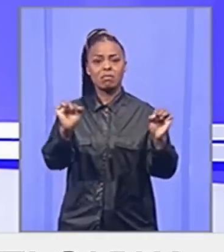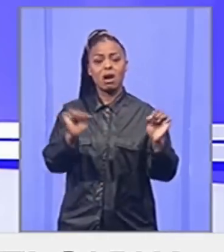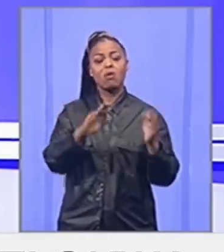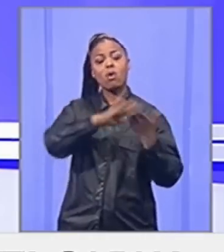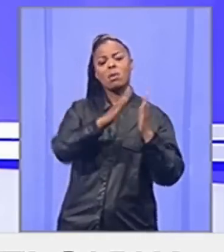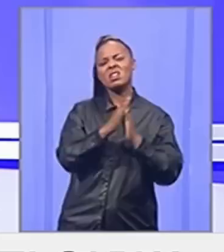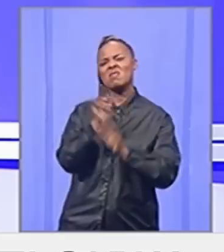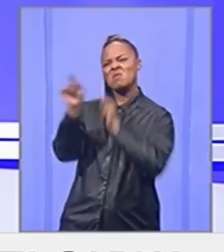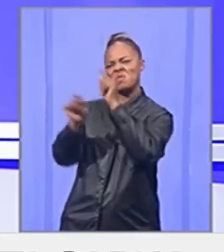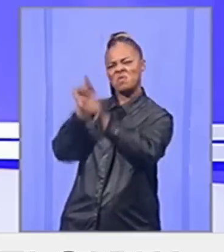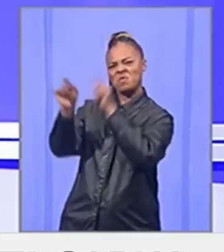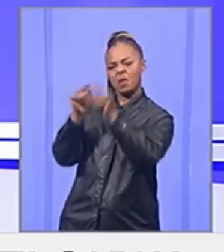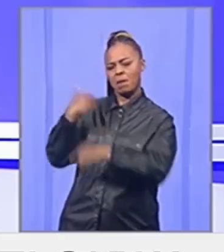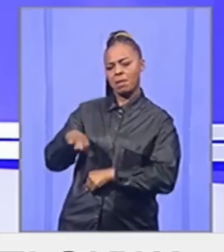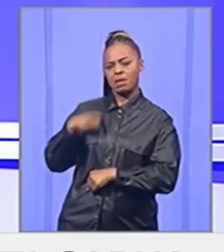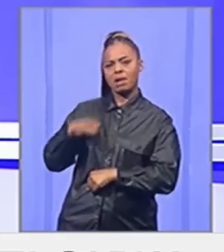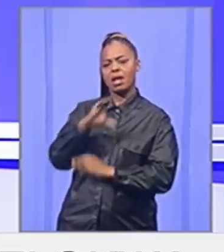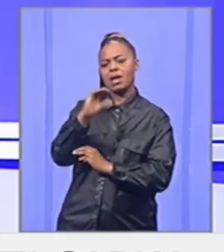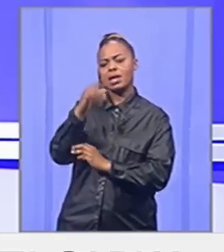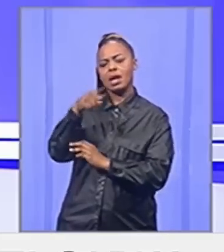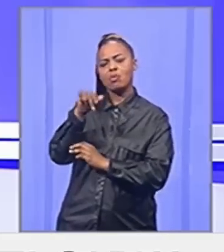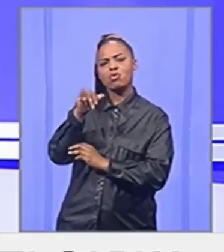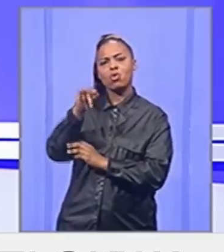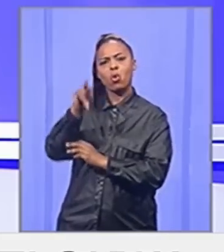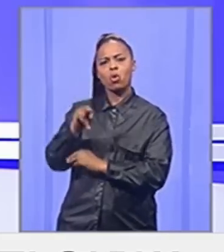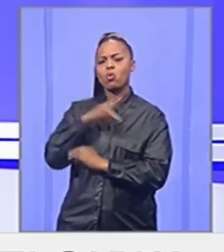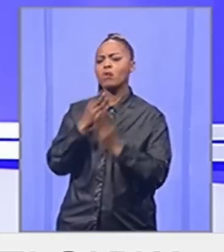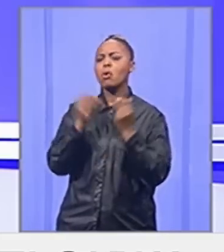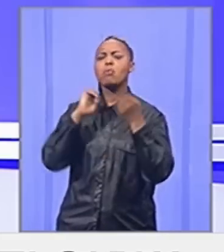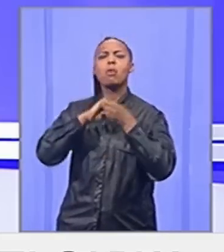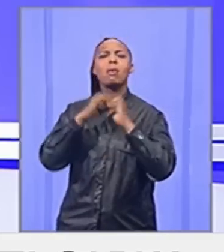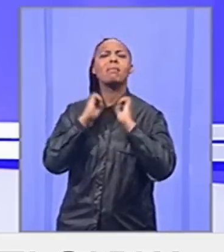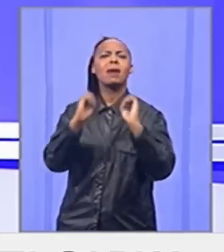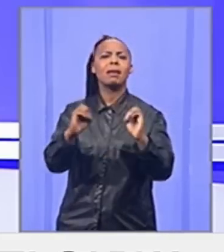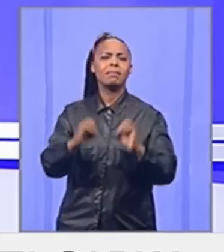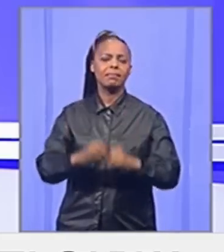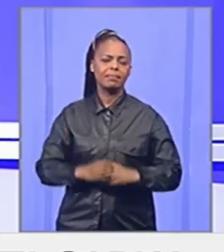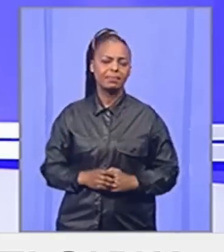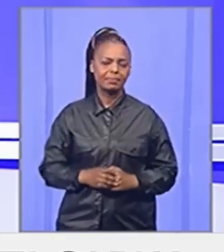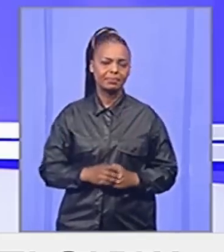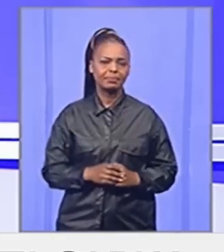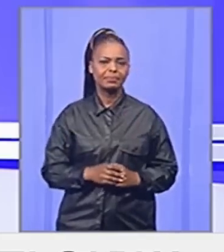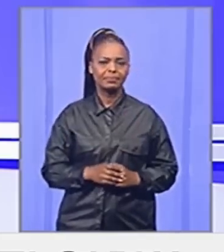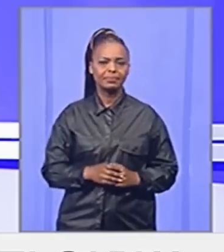mmasepala wa Selete wa Capricorn ka go palelwa go rarolola bothata bjo.